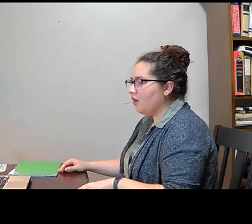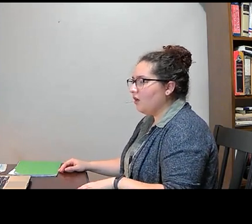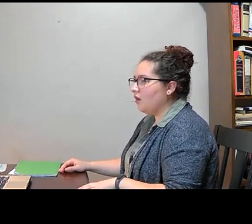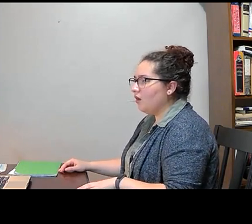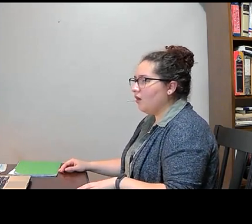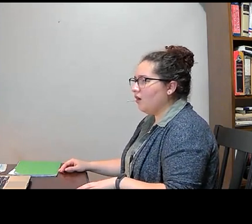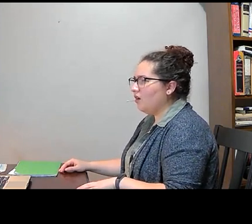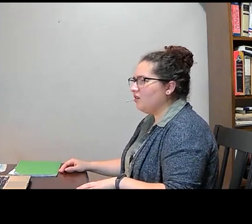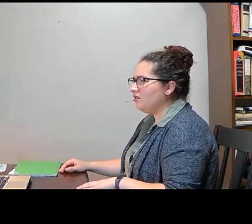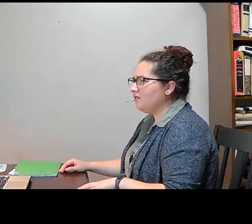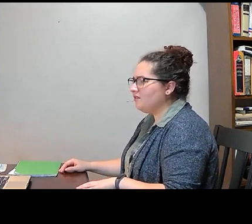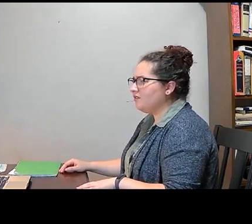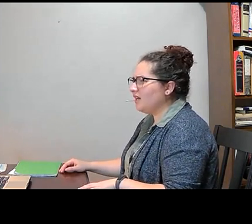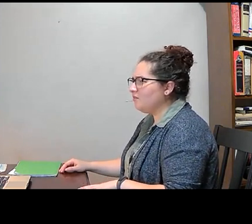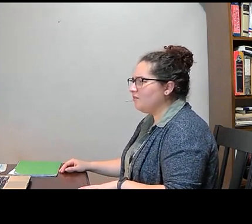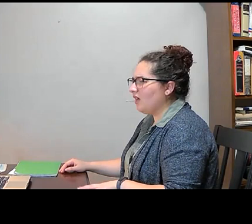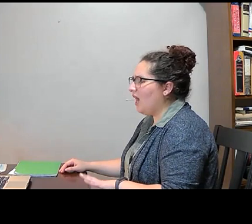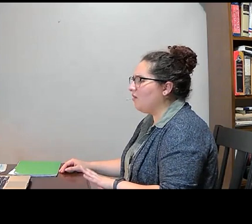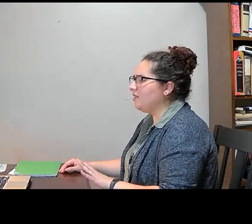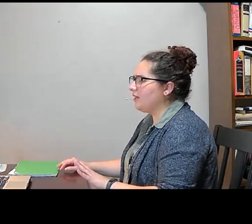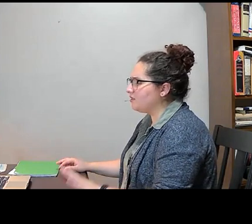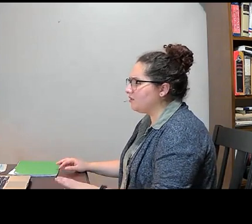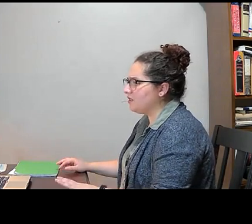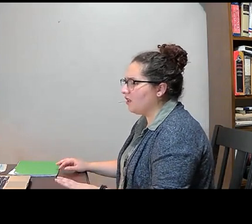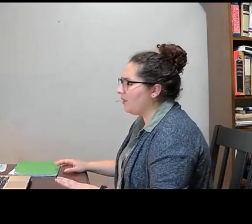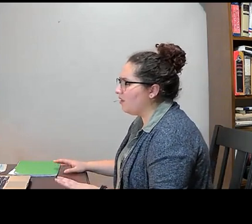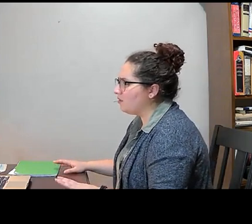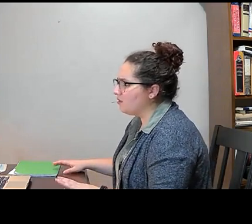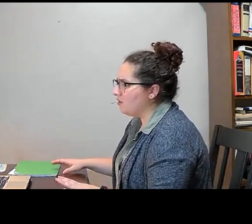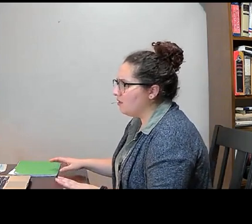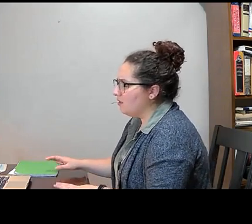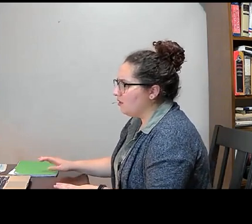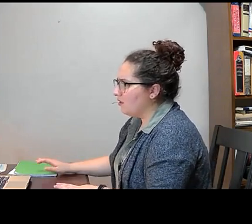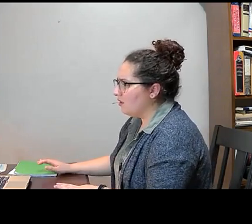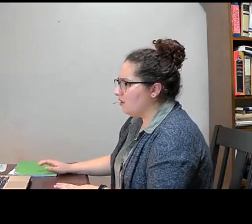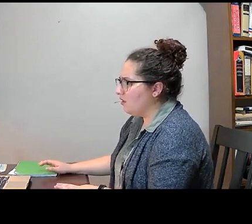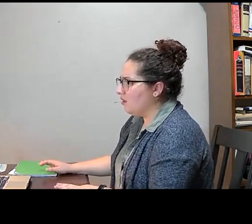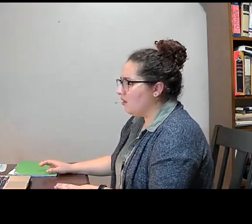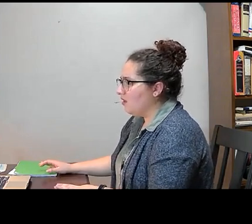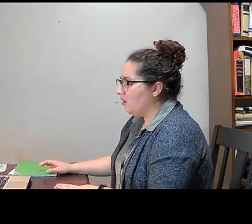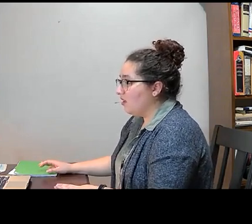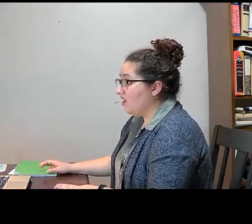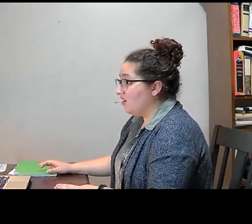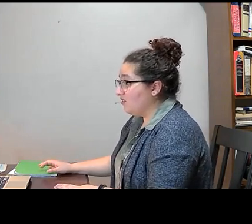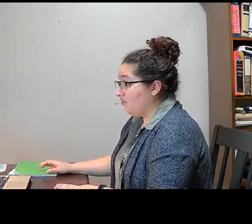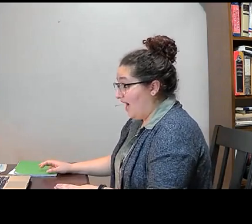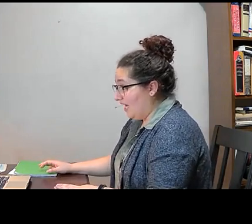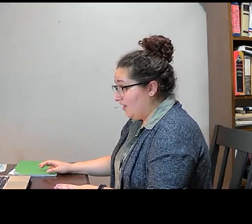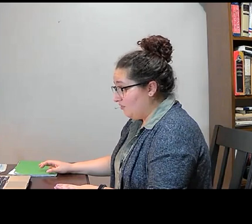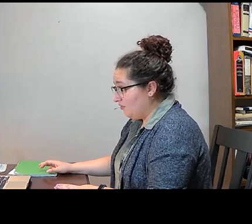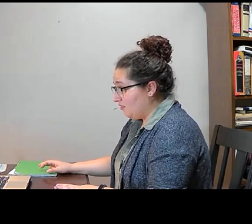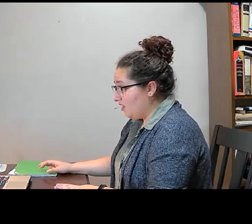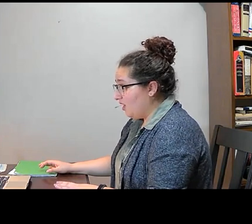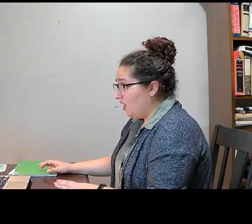them. All of them? How many bankers are we talking about? Five.